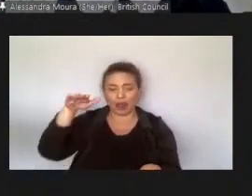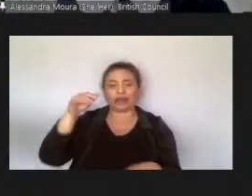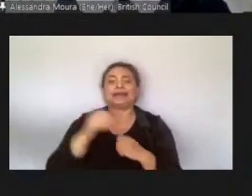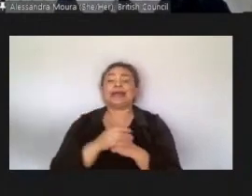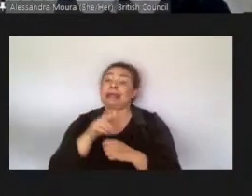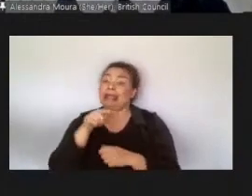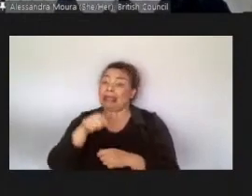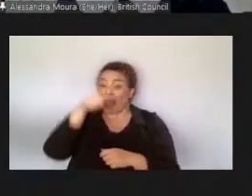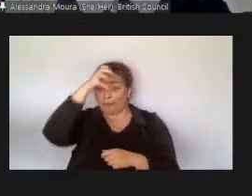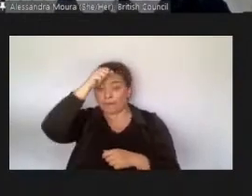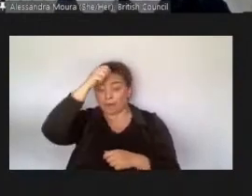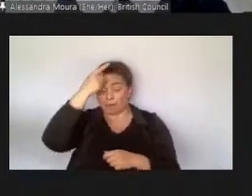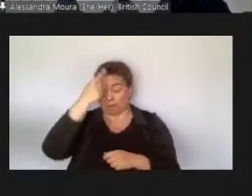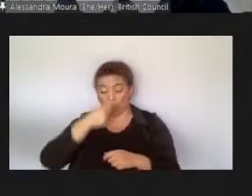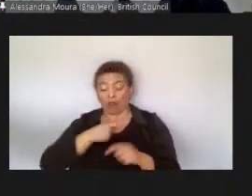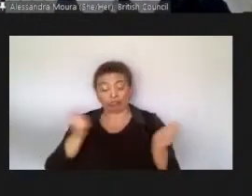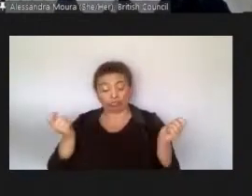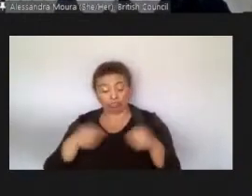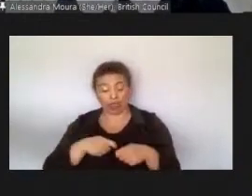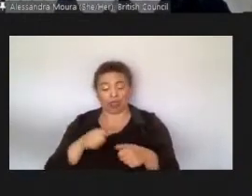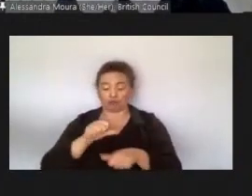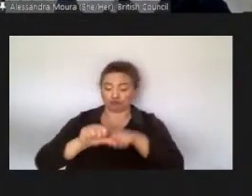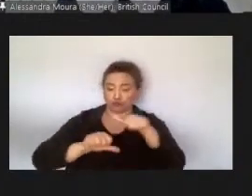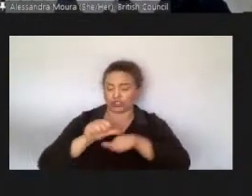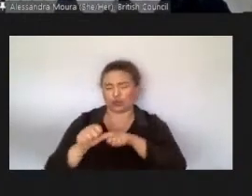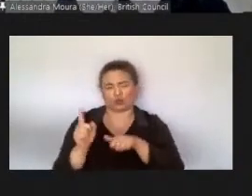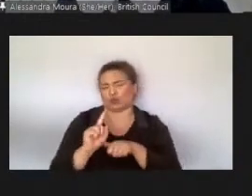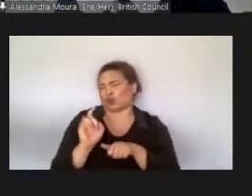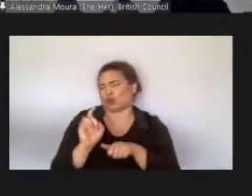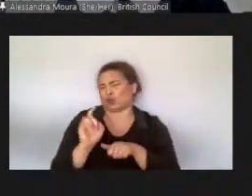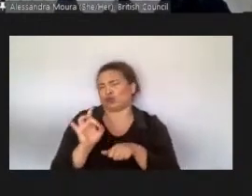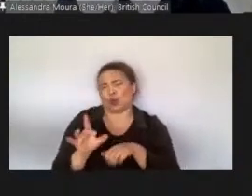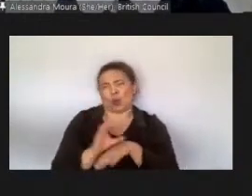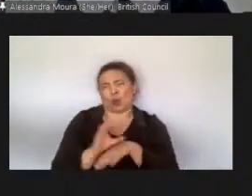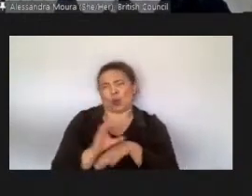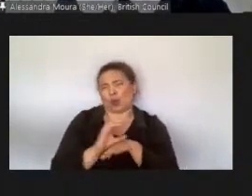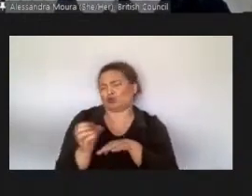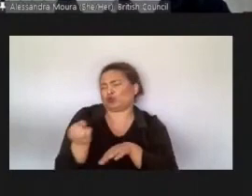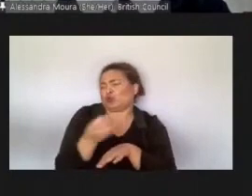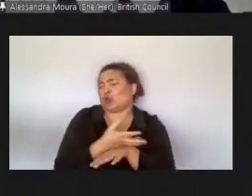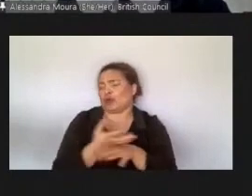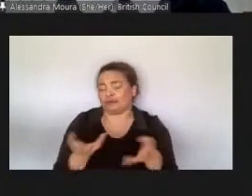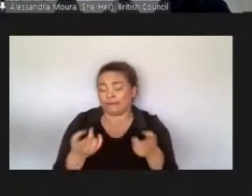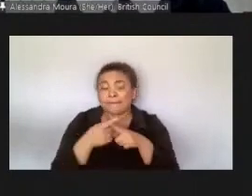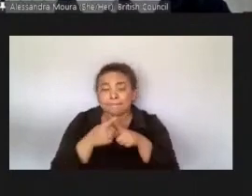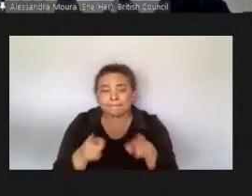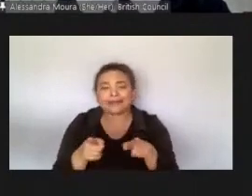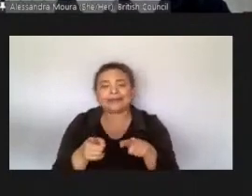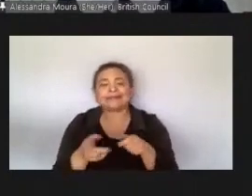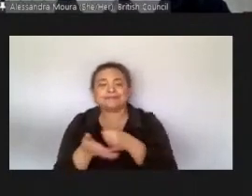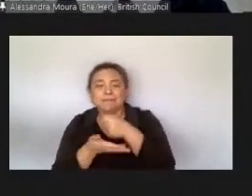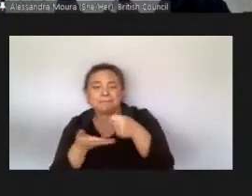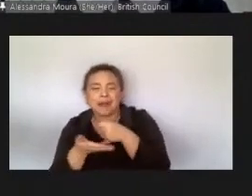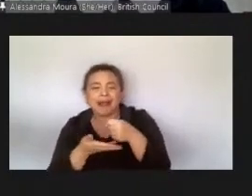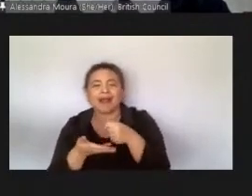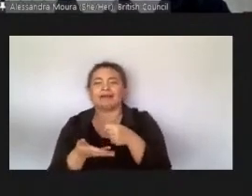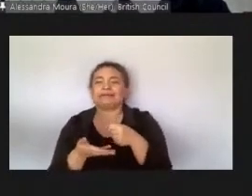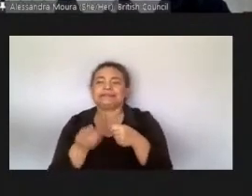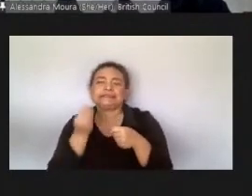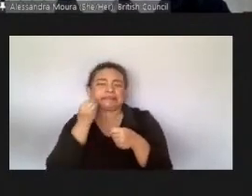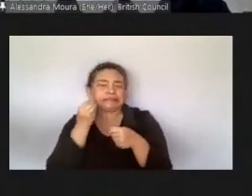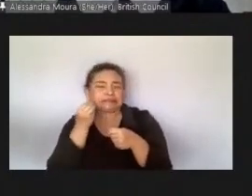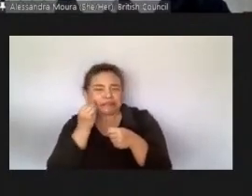course, but relating the course she was taking and trying to understand her own classroom context, which is what